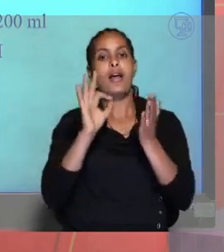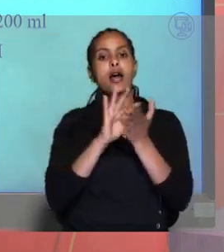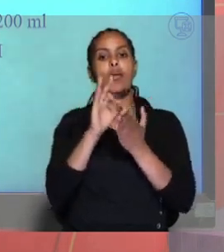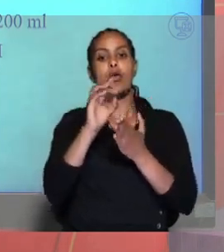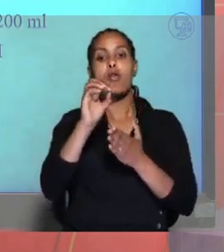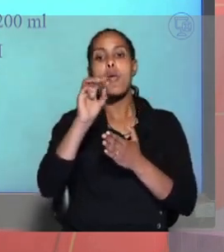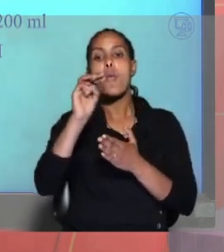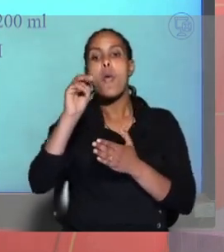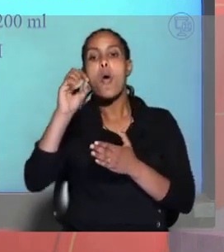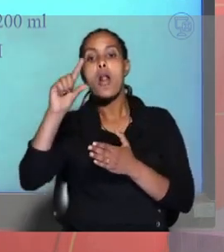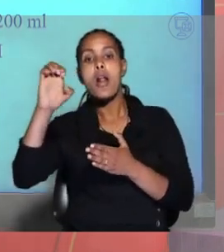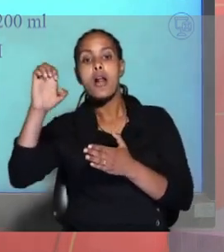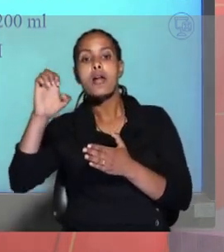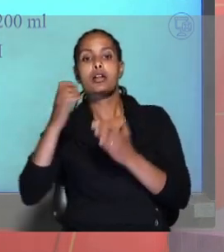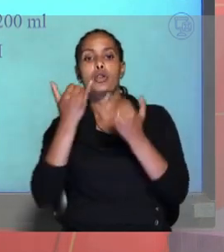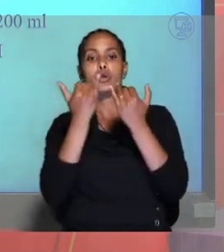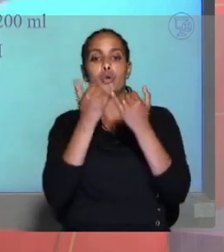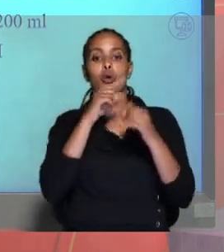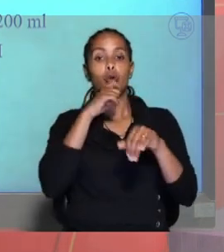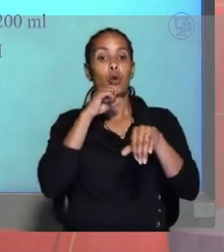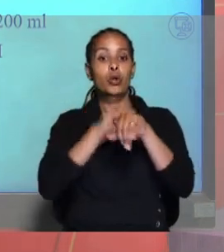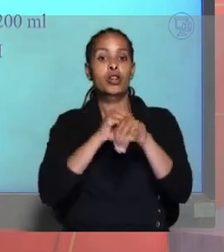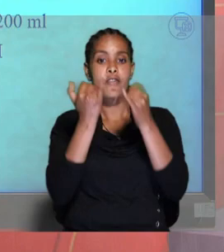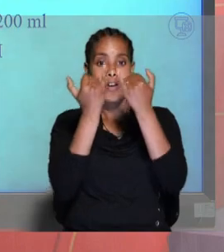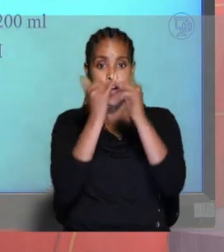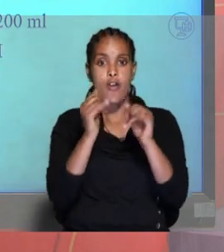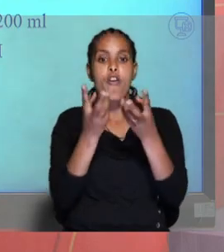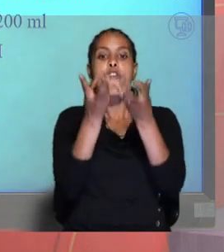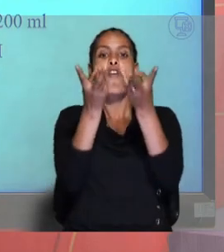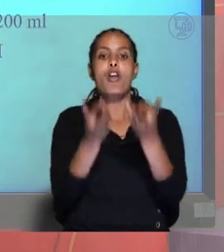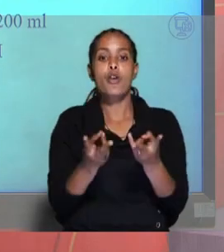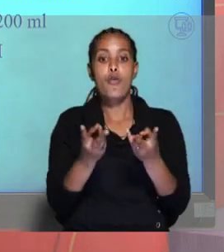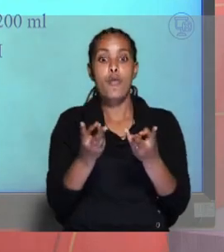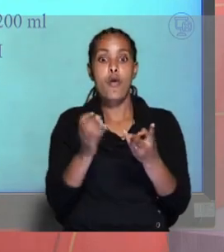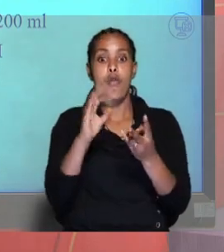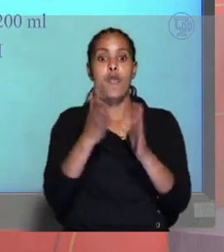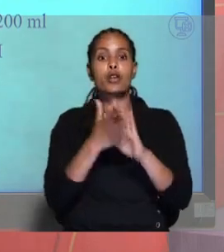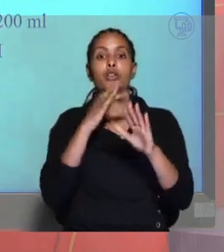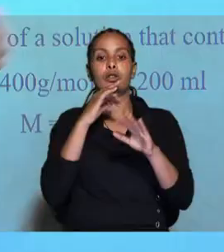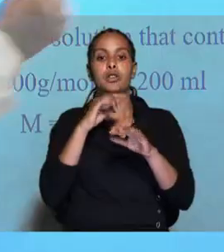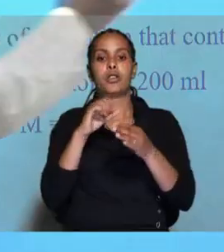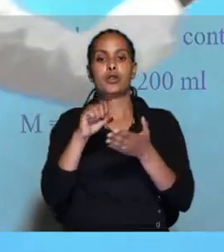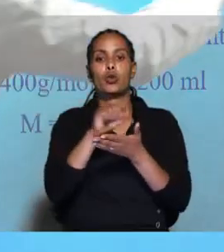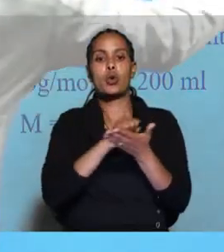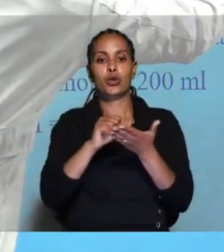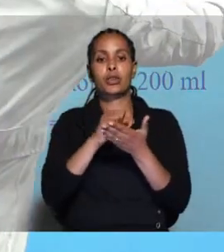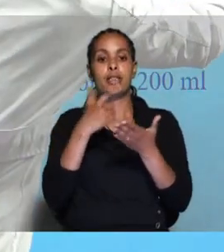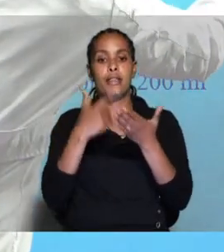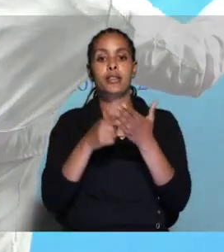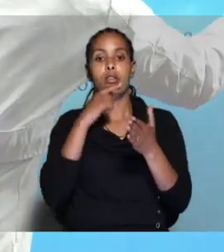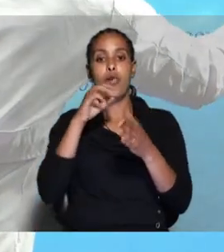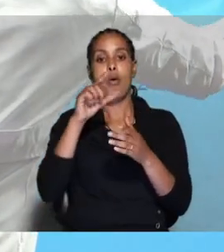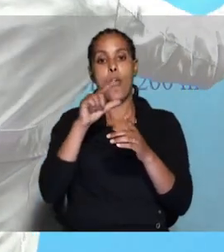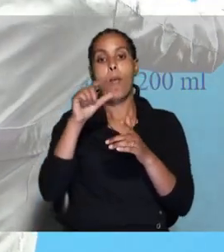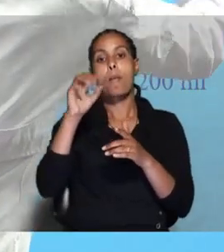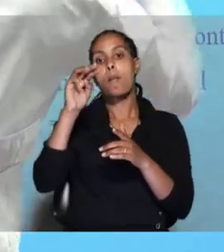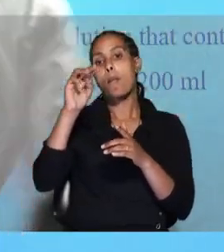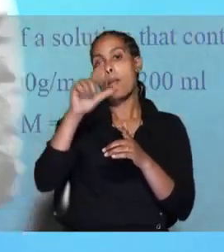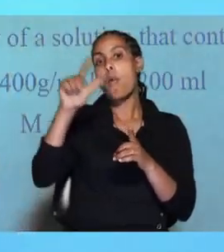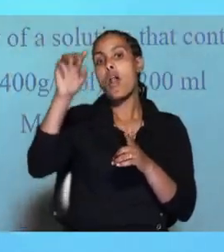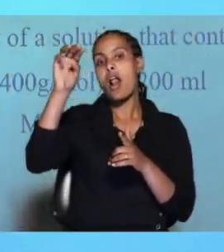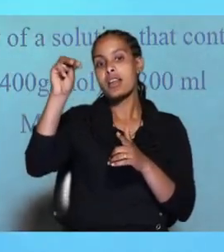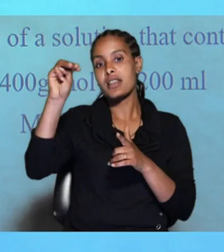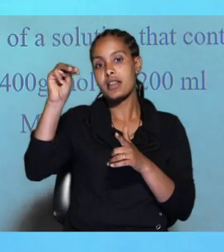number of mole of solid divided by volume is molarity of the solution. This is molarity of